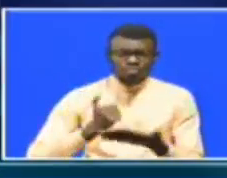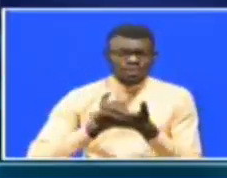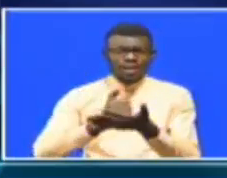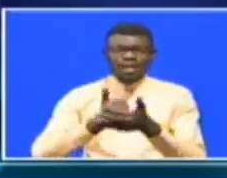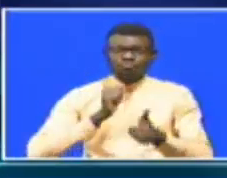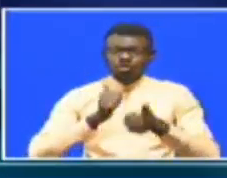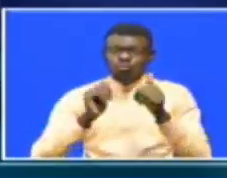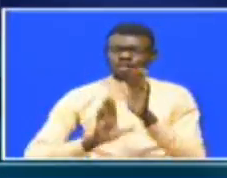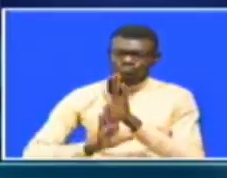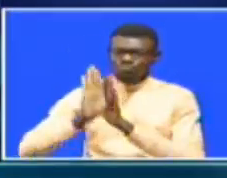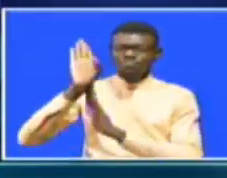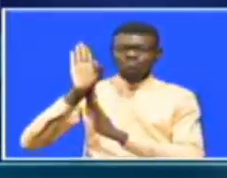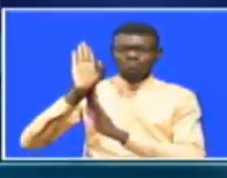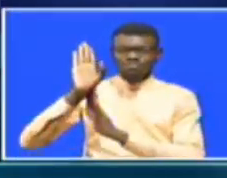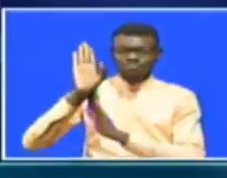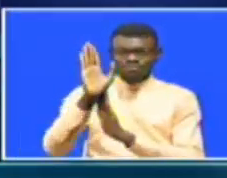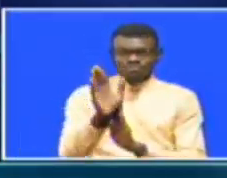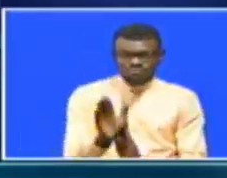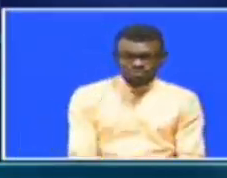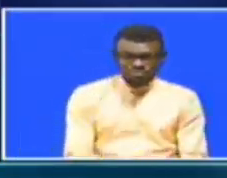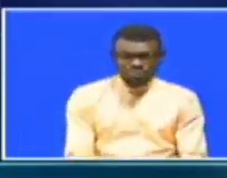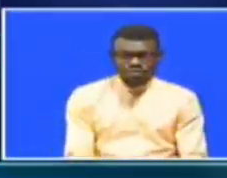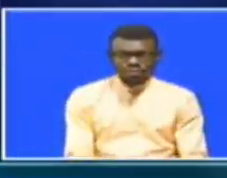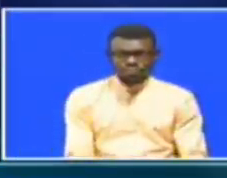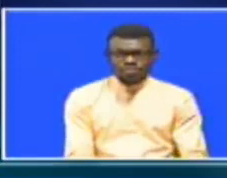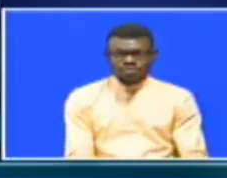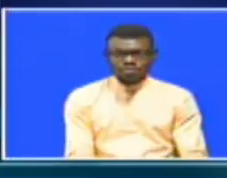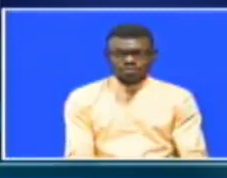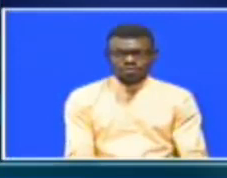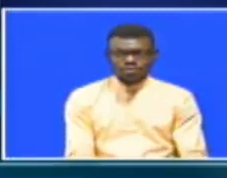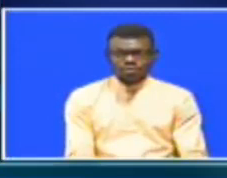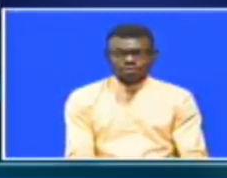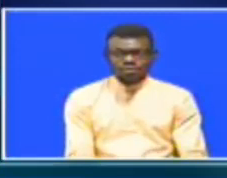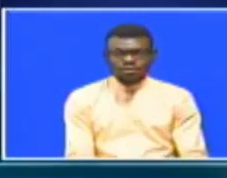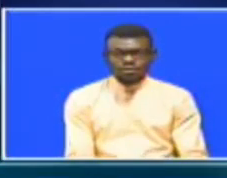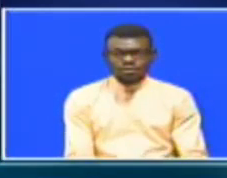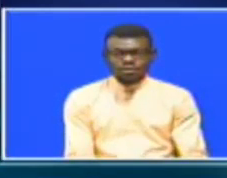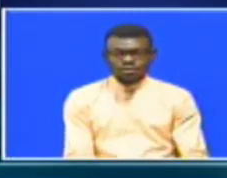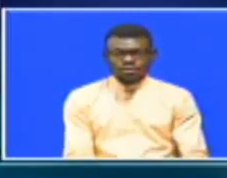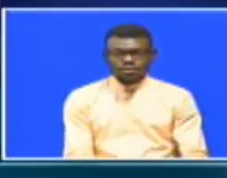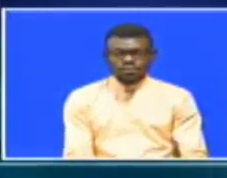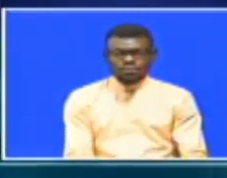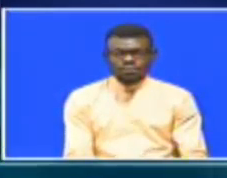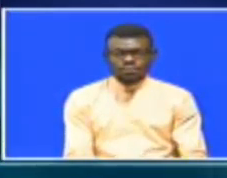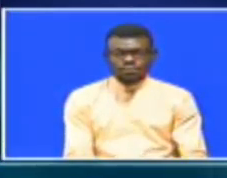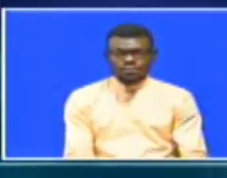and beyond. Hassan Juma, KTN Sports.